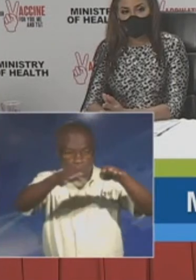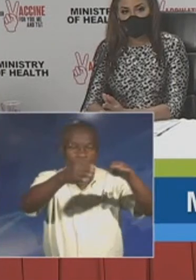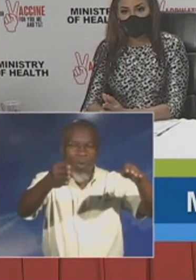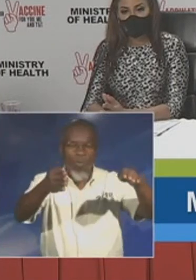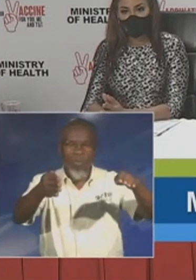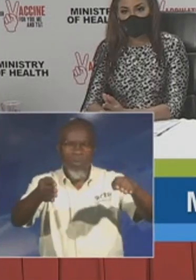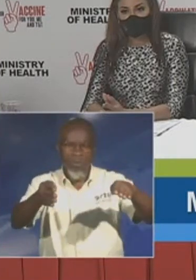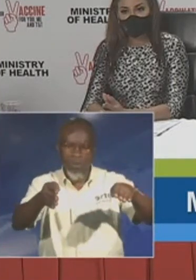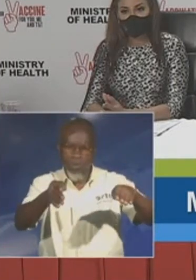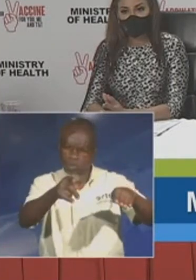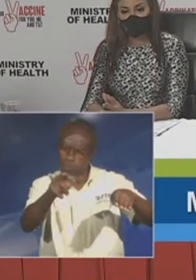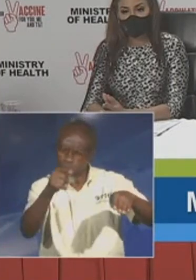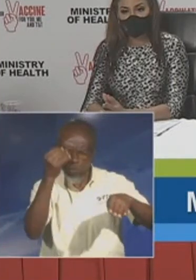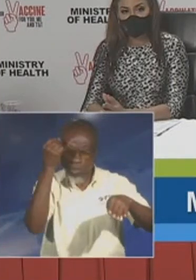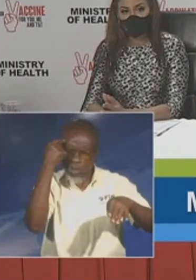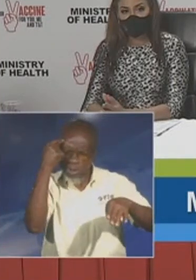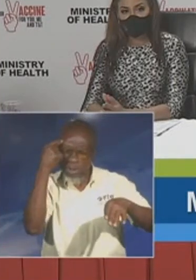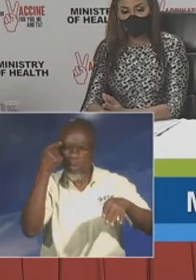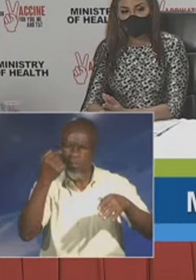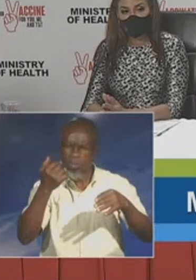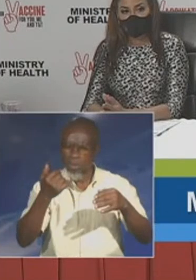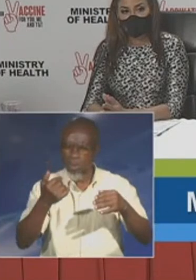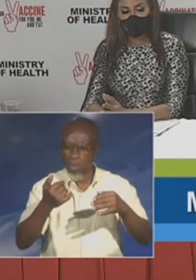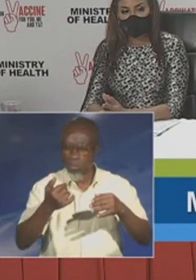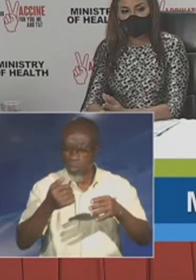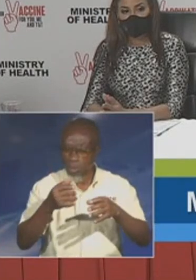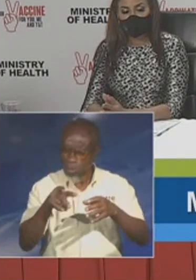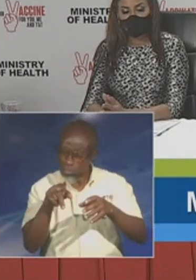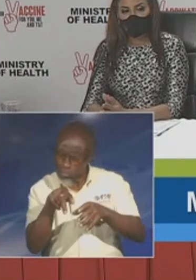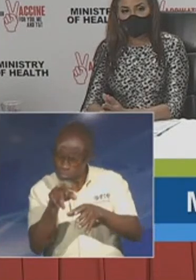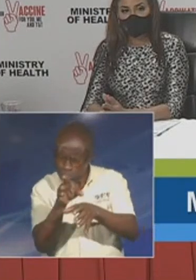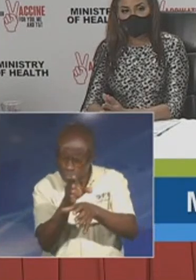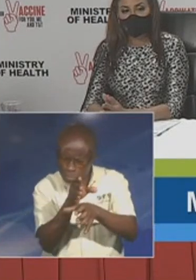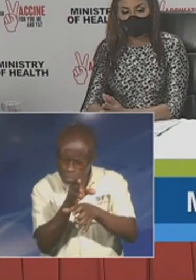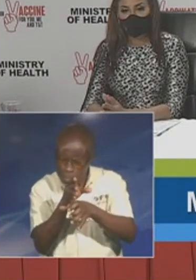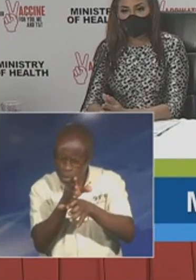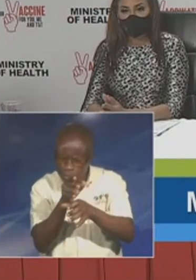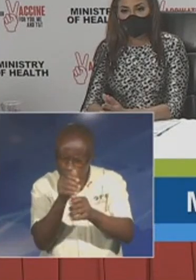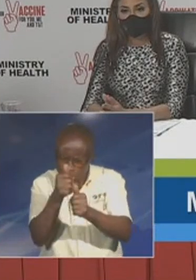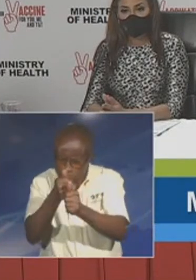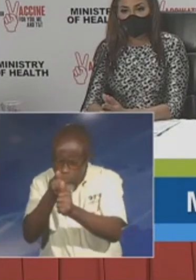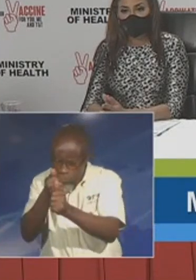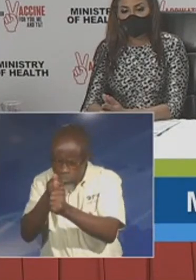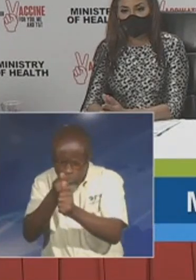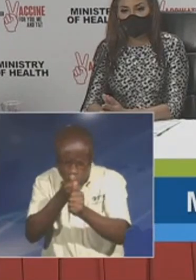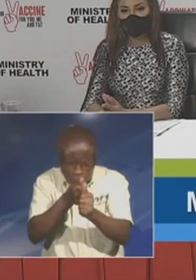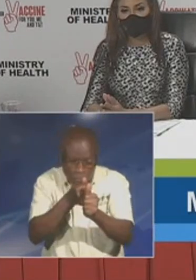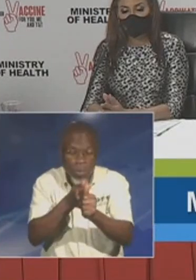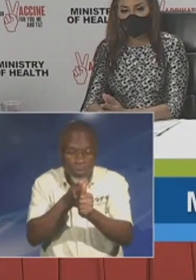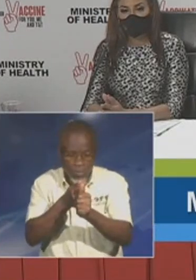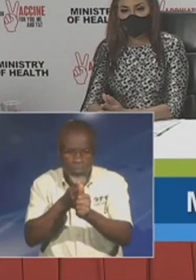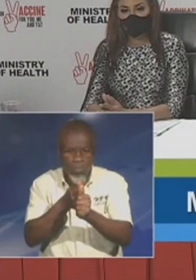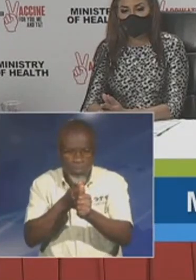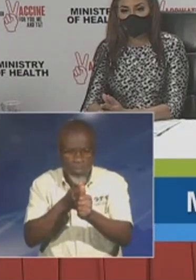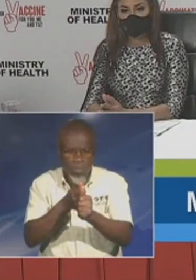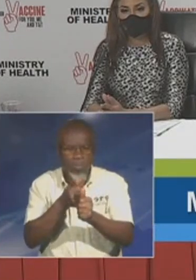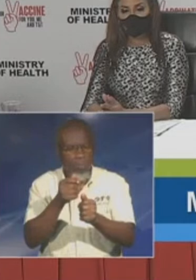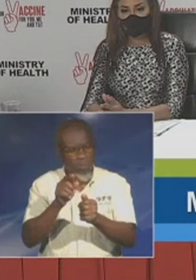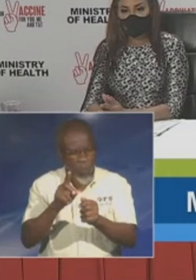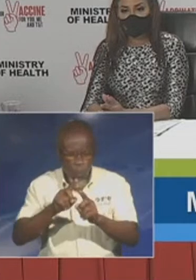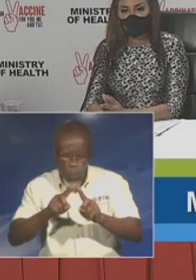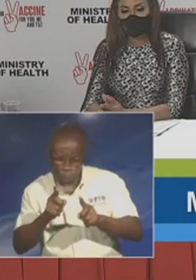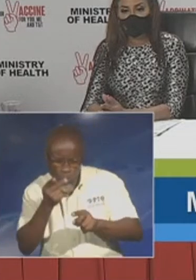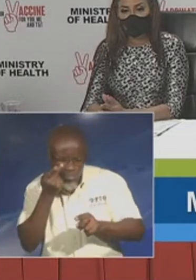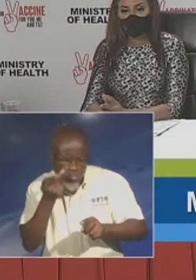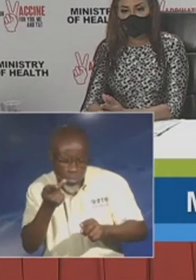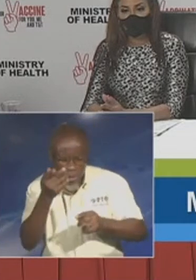is important before people get really ill? And if so, how can we do that both on the medical front and on